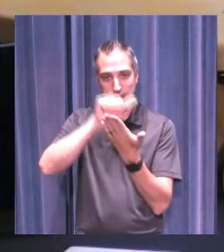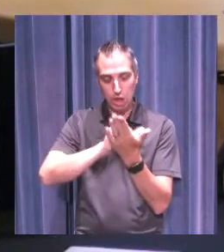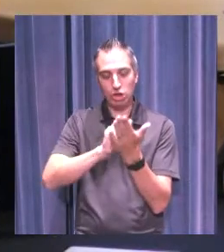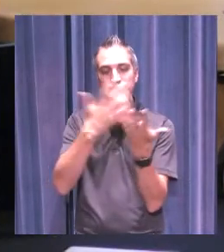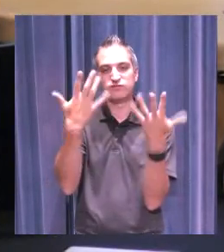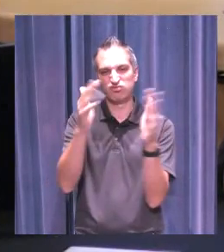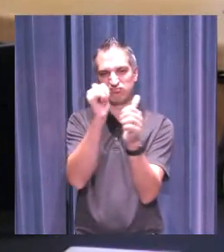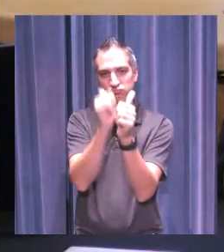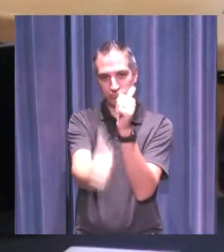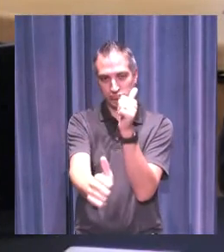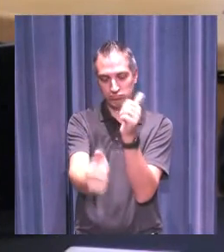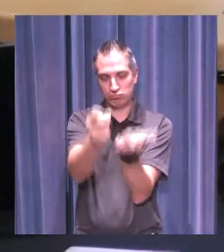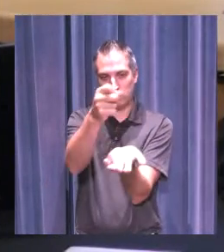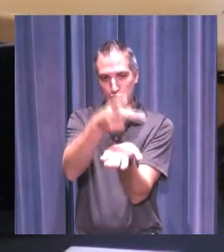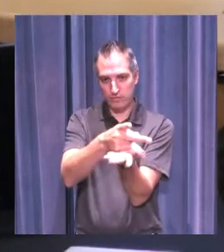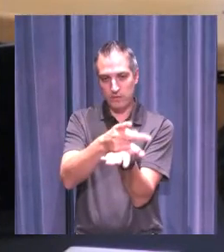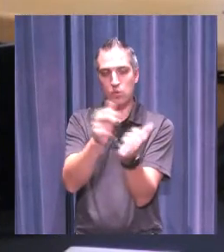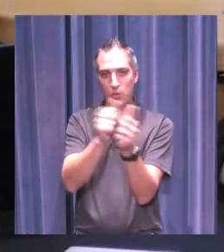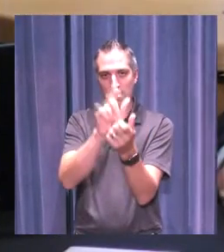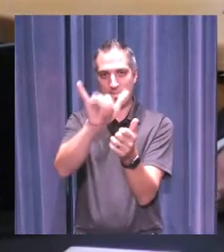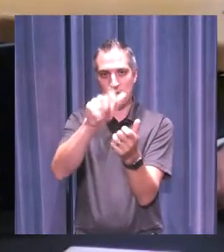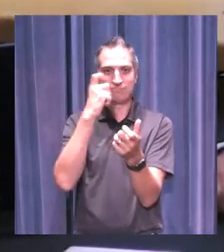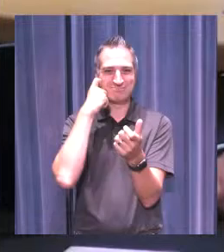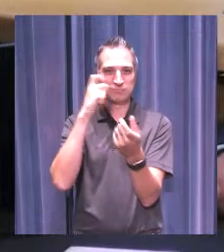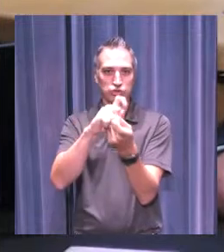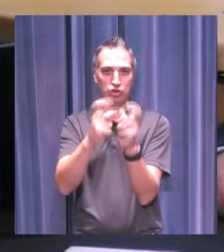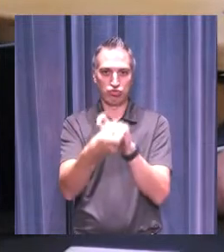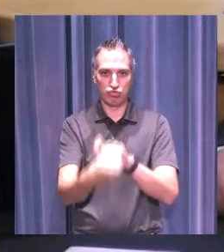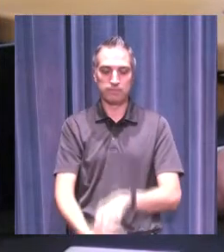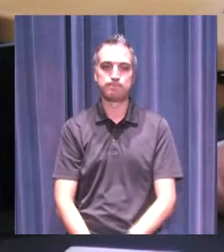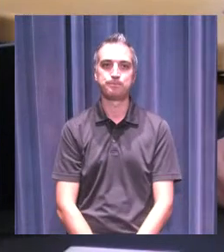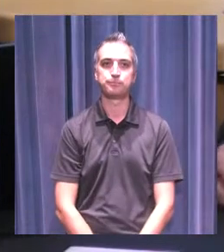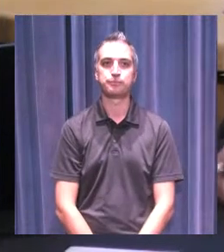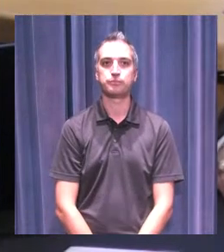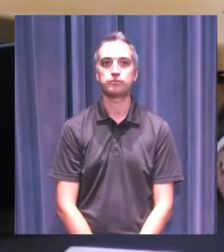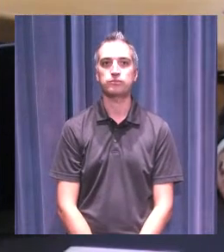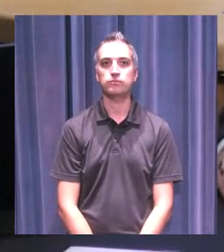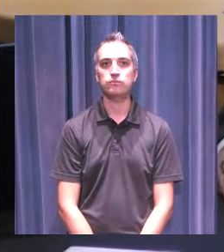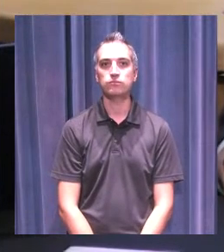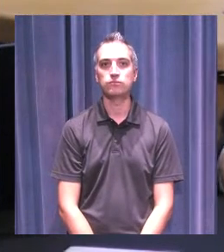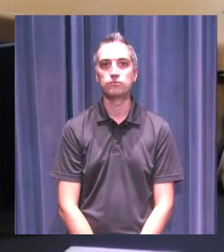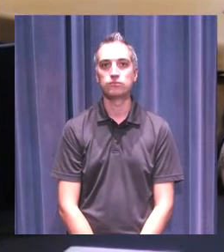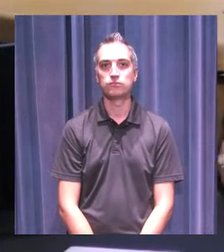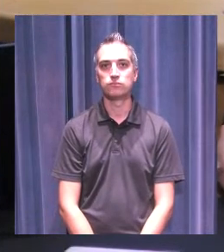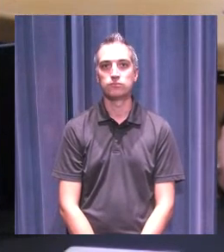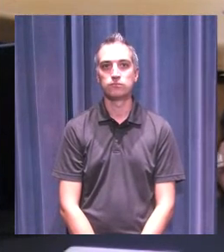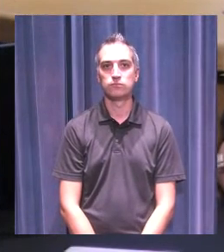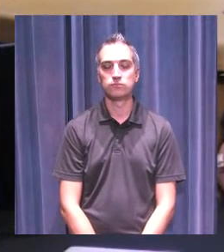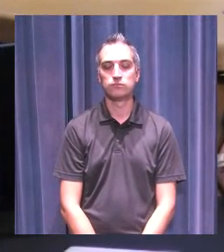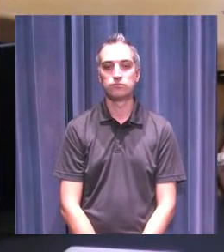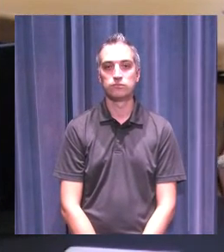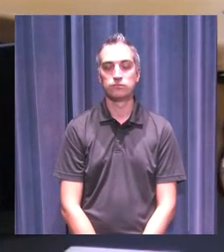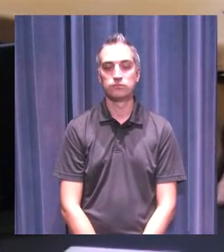been adopted with the changes. At this point,